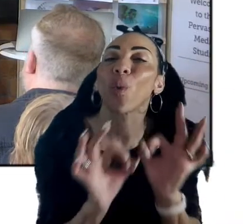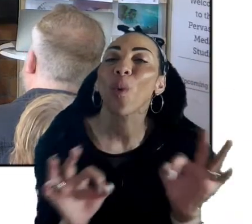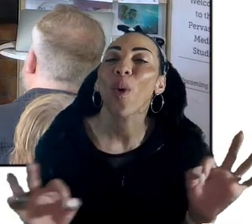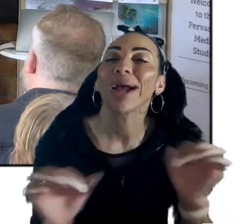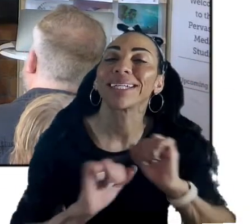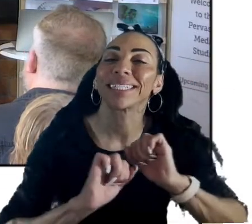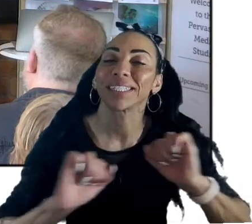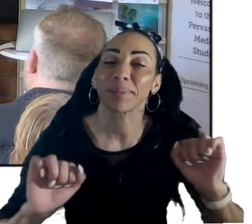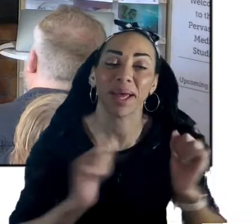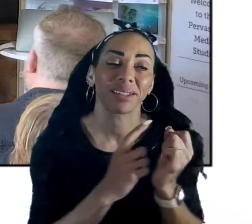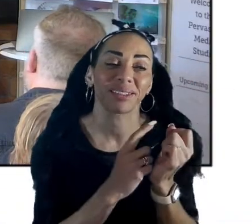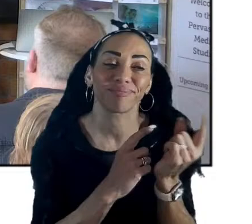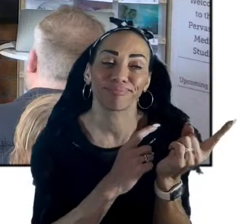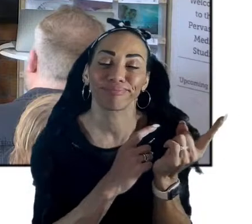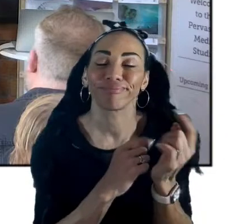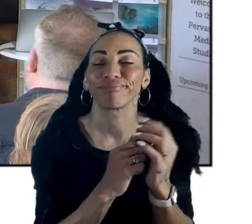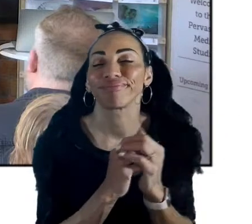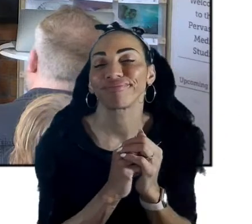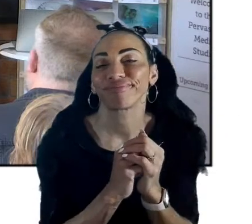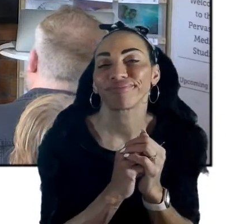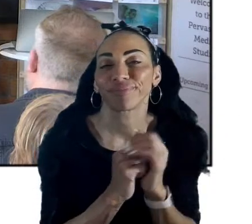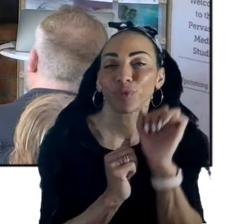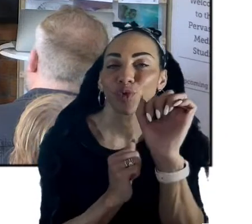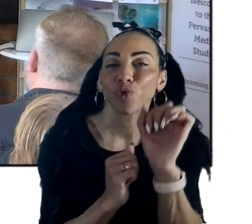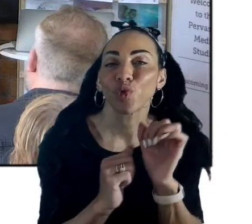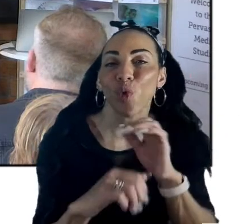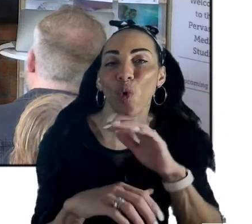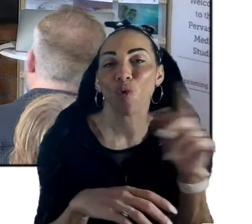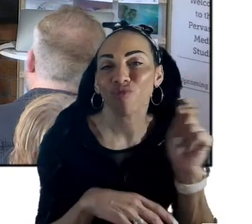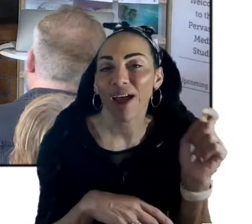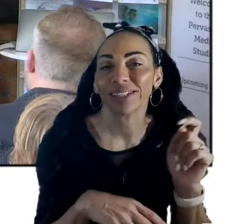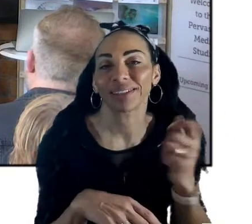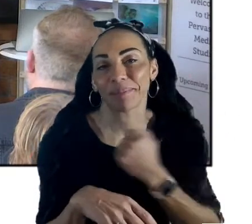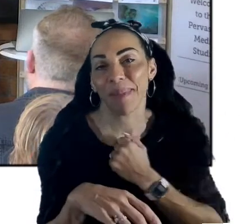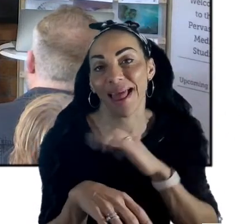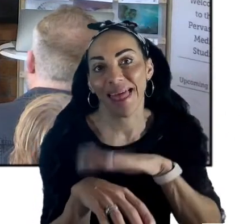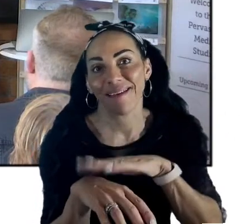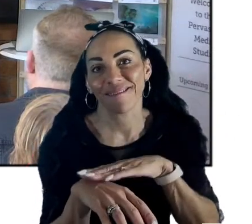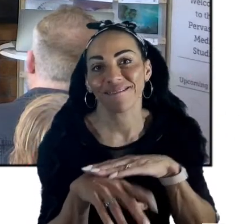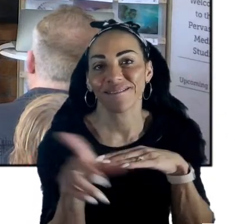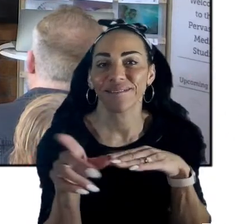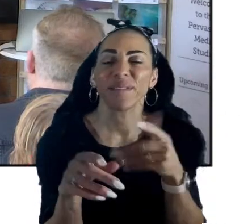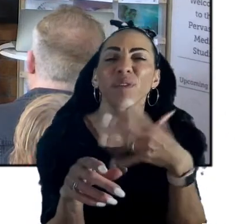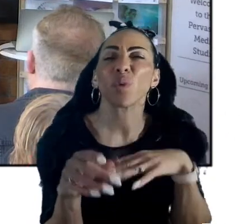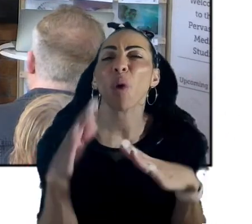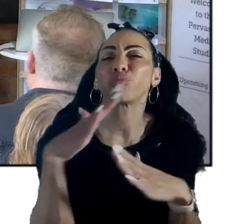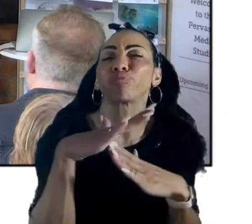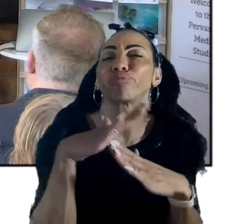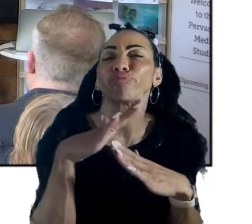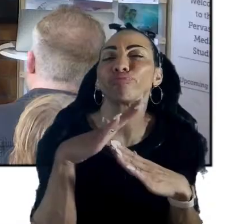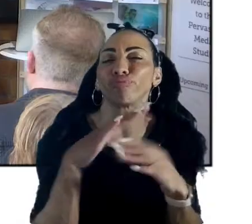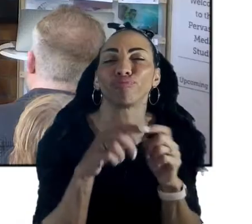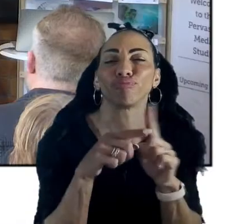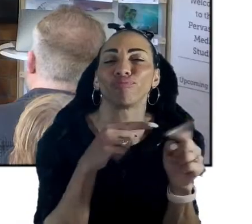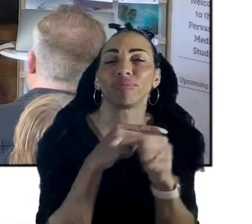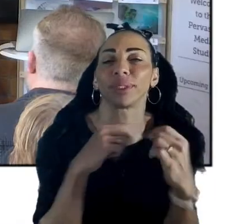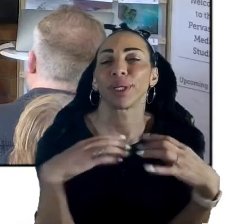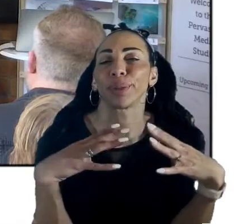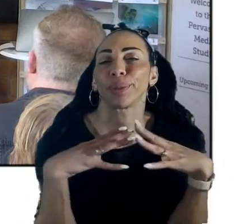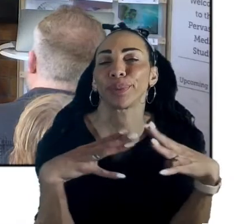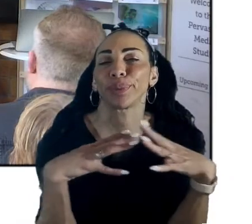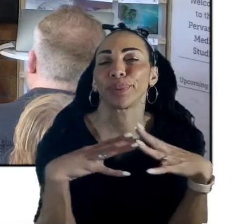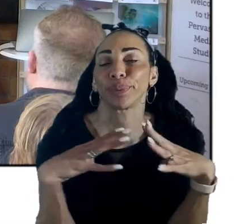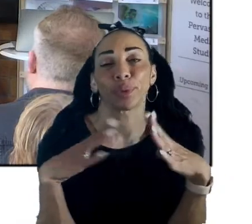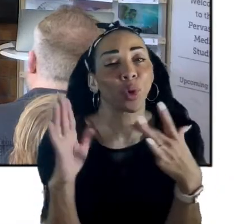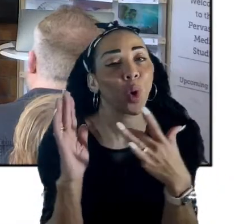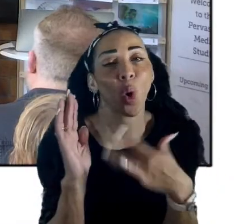So to my left, that's your right, just around the corner there, there's a little door. If you need to take a break at any point, you can pop in there. There's some sofas, and honestly, at this point,